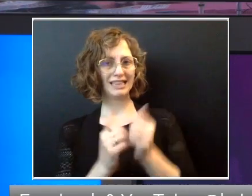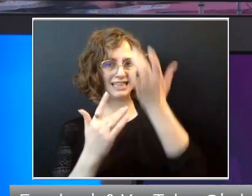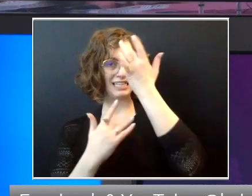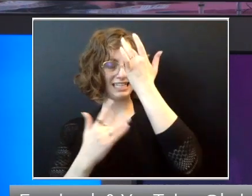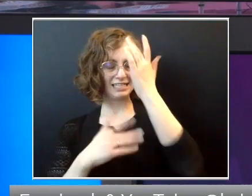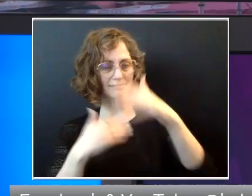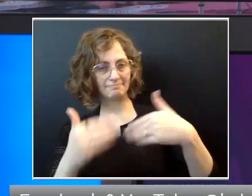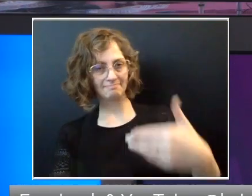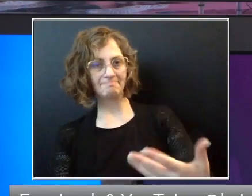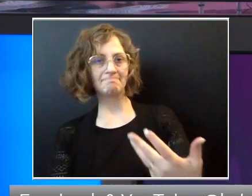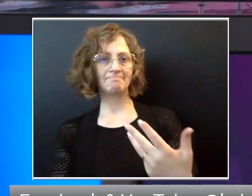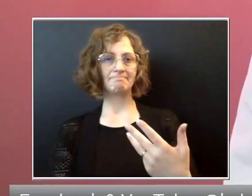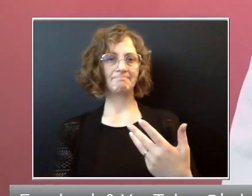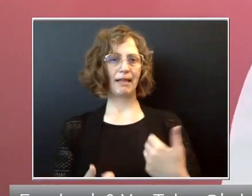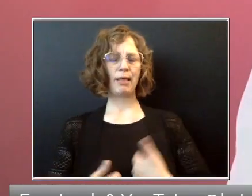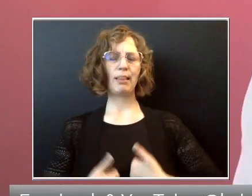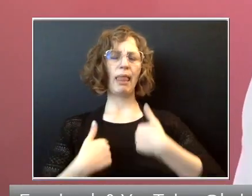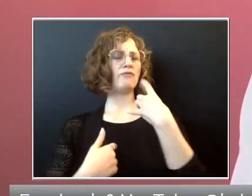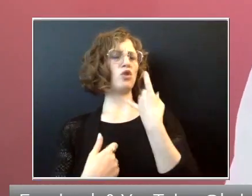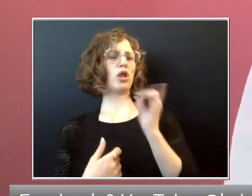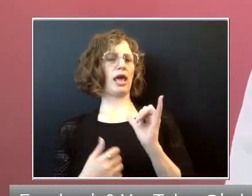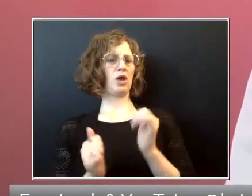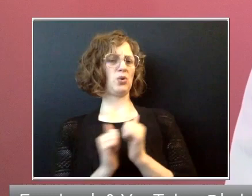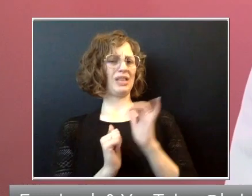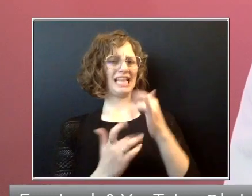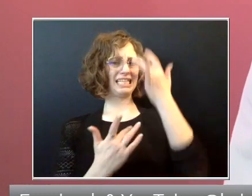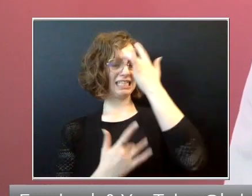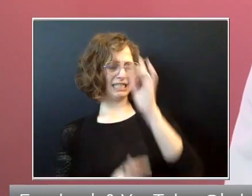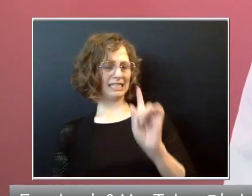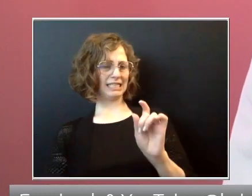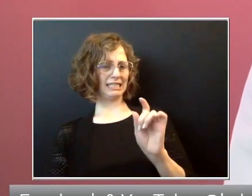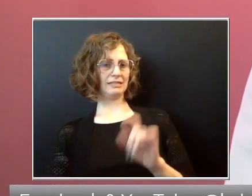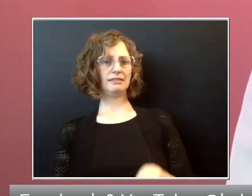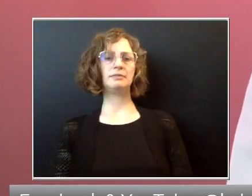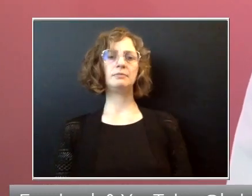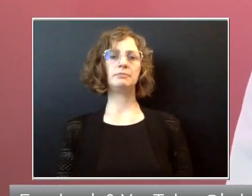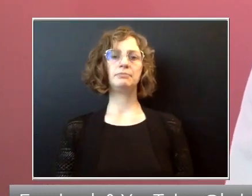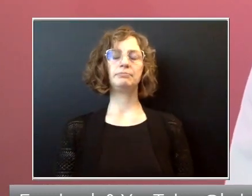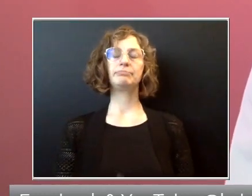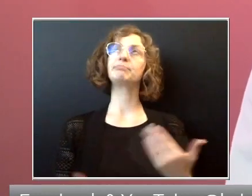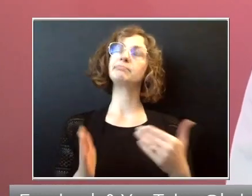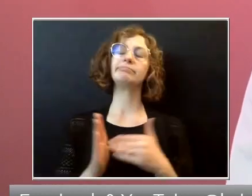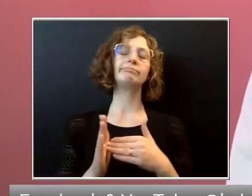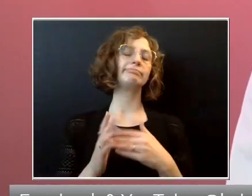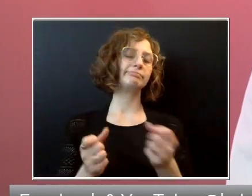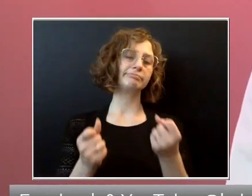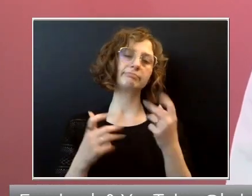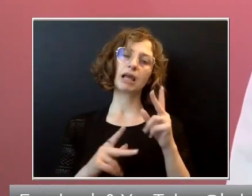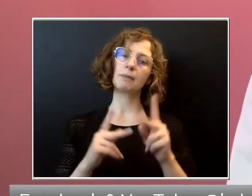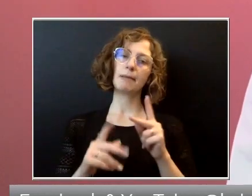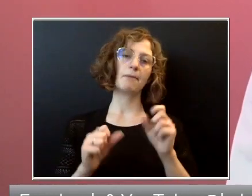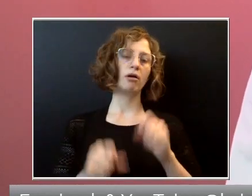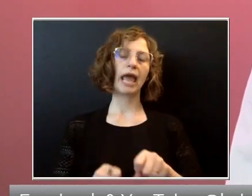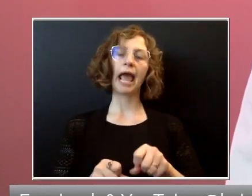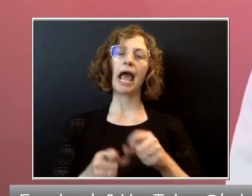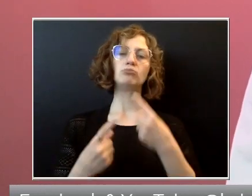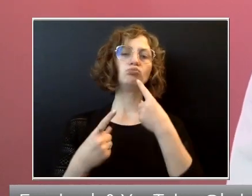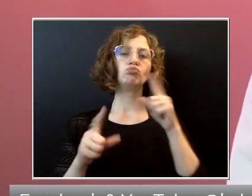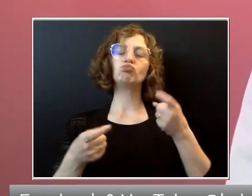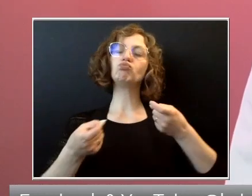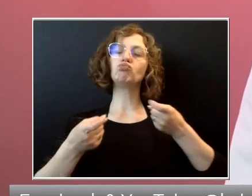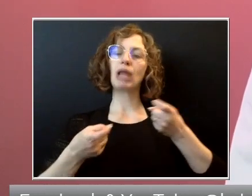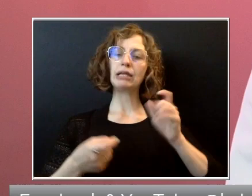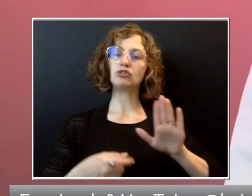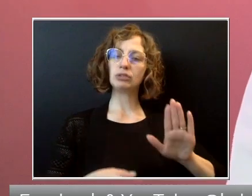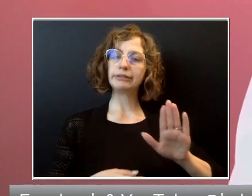someone? So again, many people can be managed very effectively with medicine.